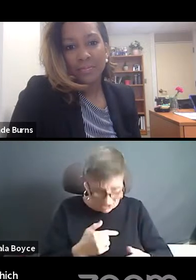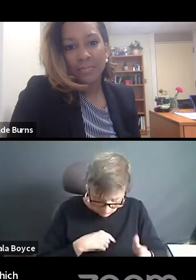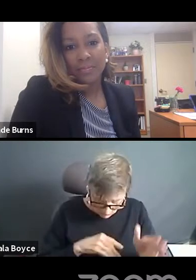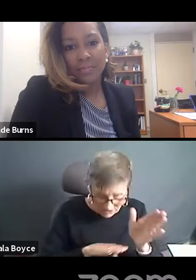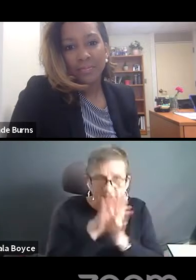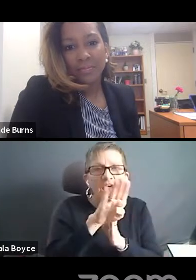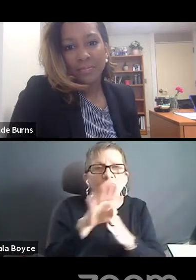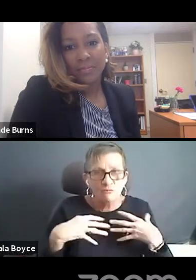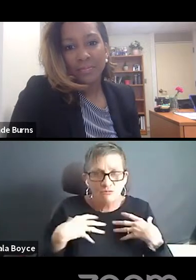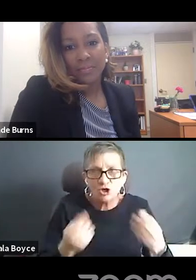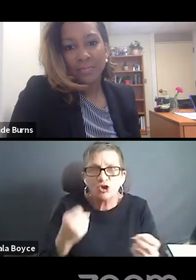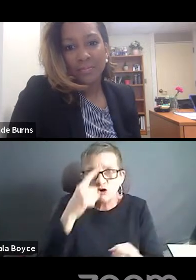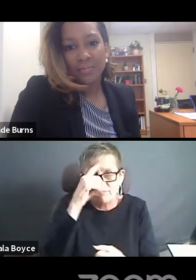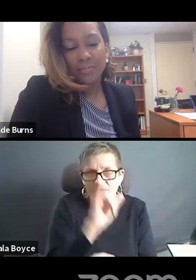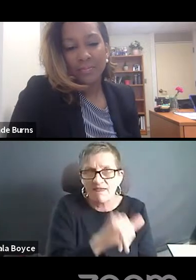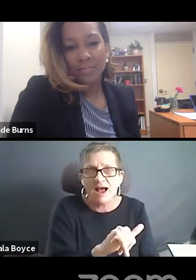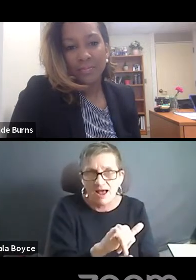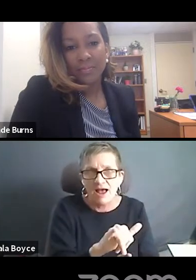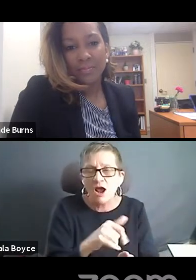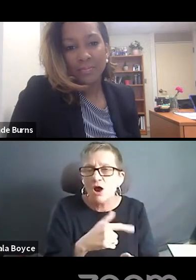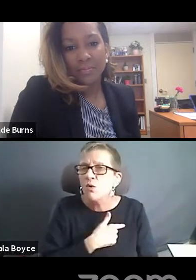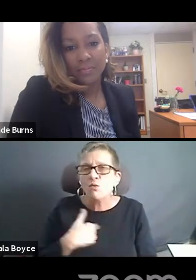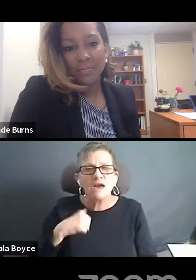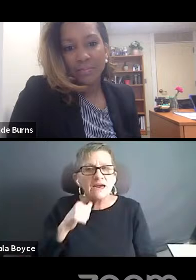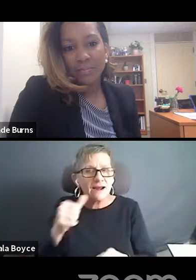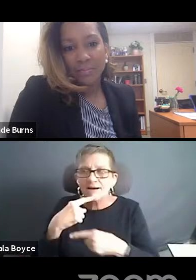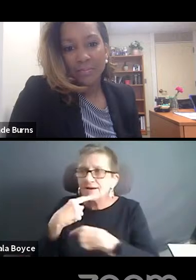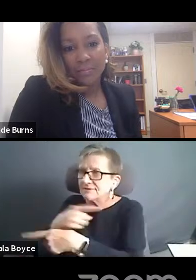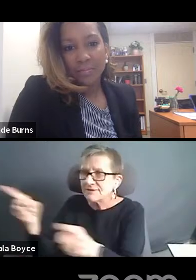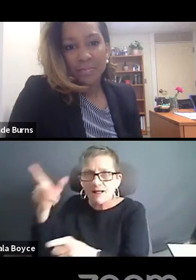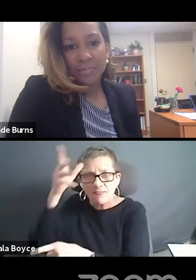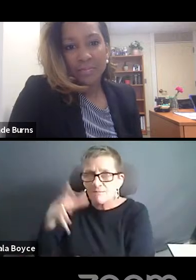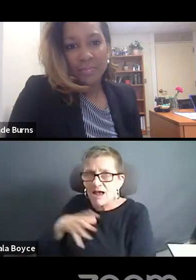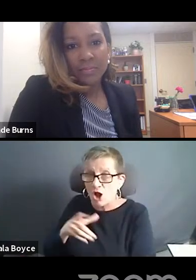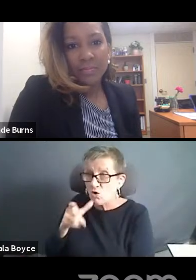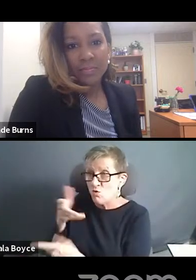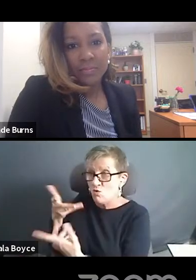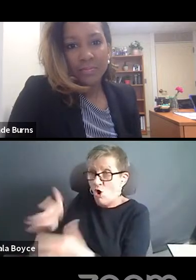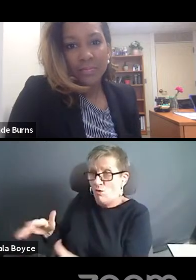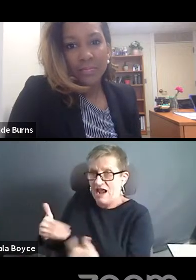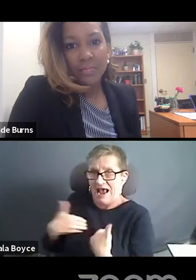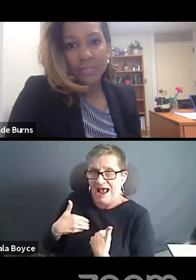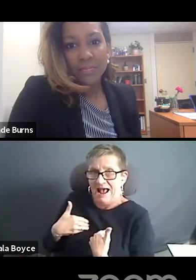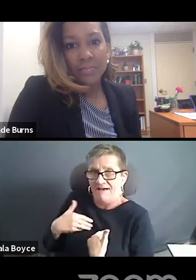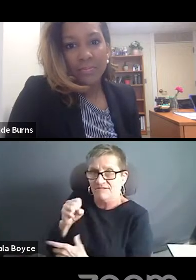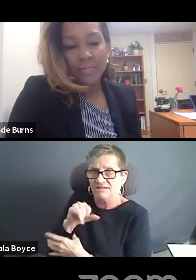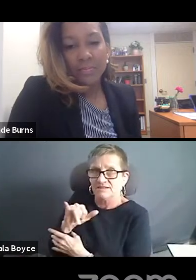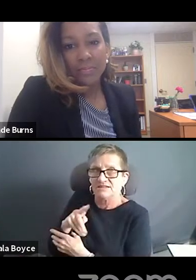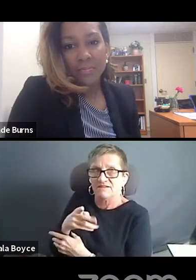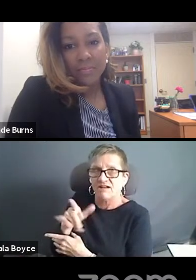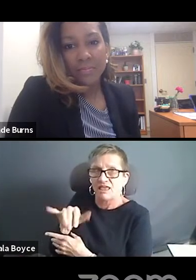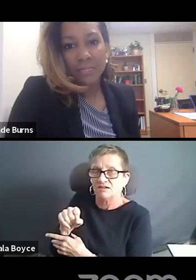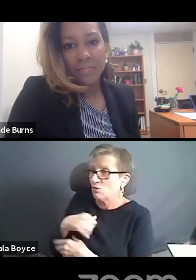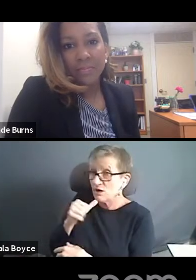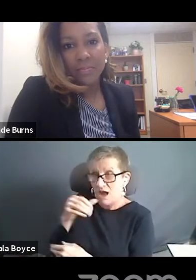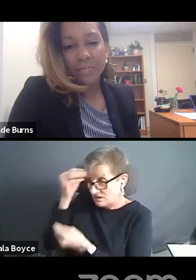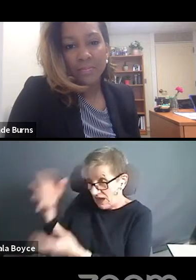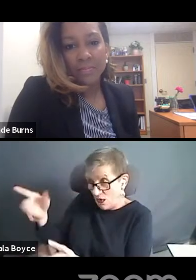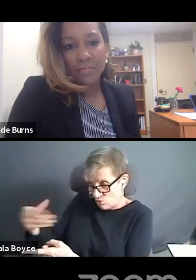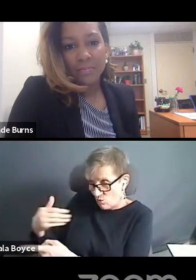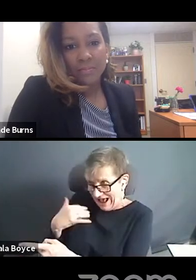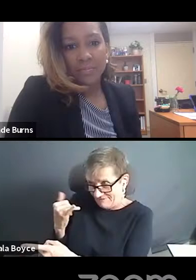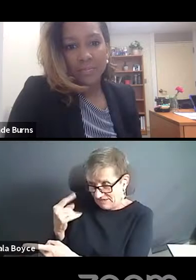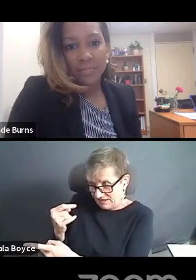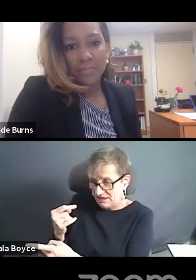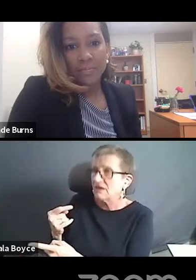syphilis. We did not tell men that then had syphilis, that they had syphilis, and that we